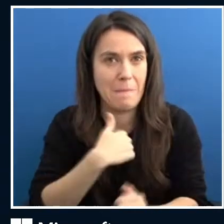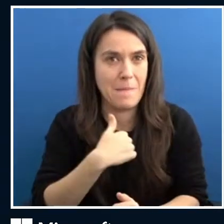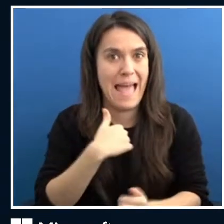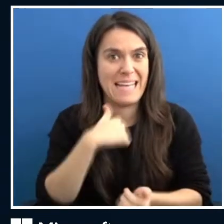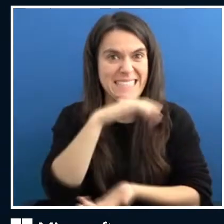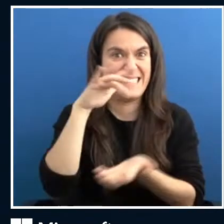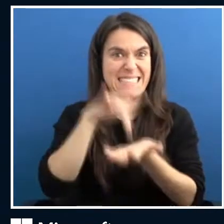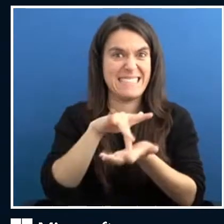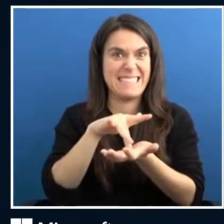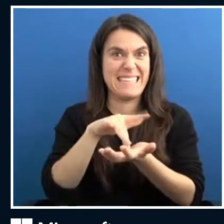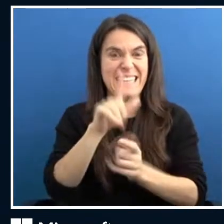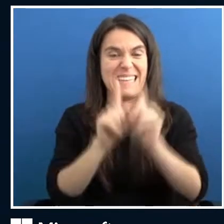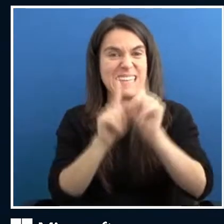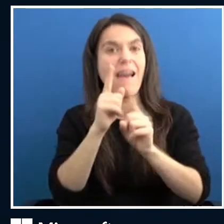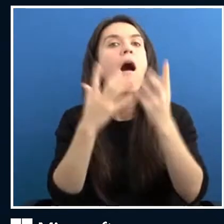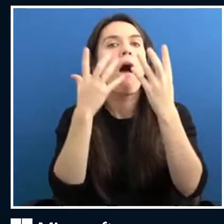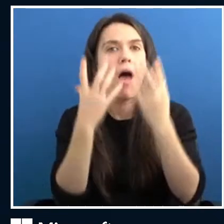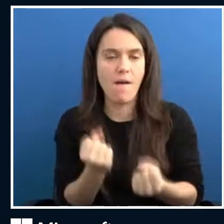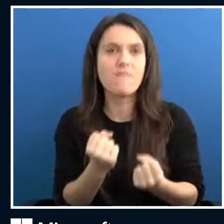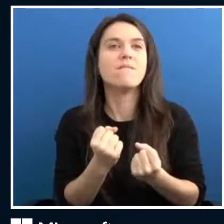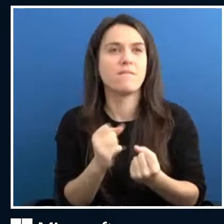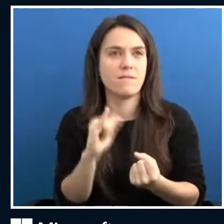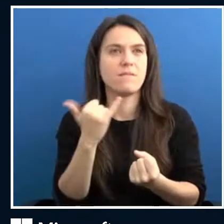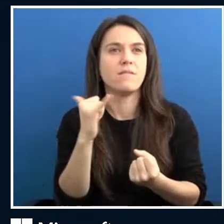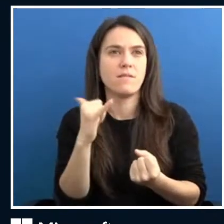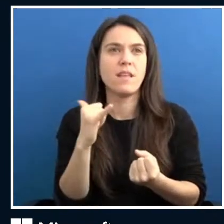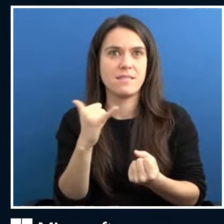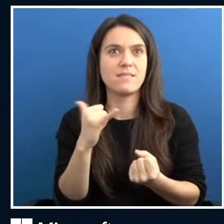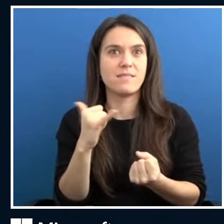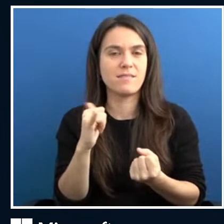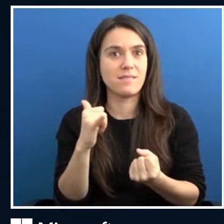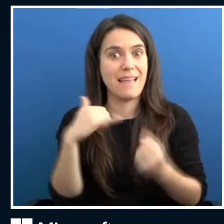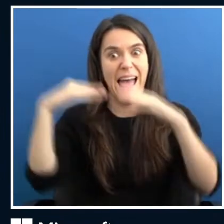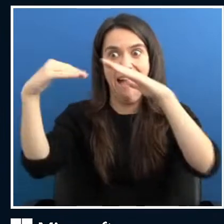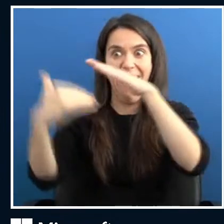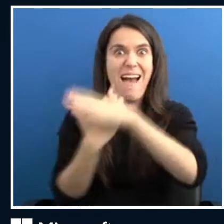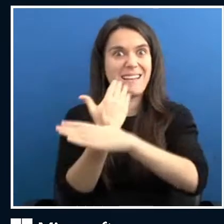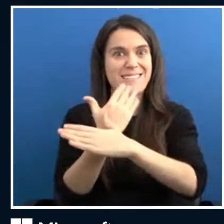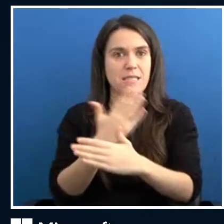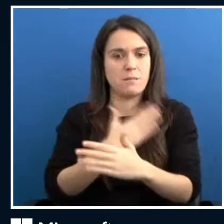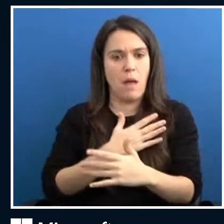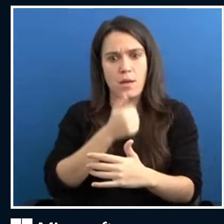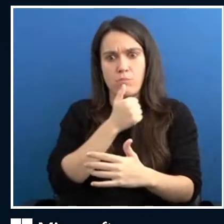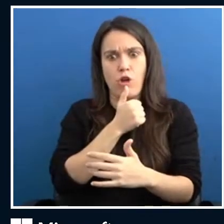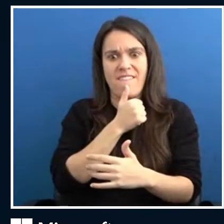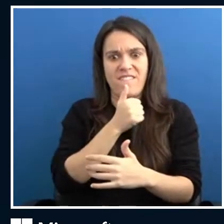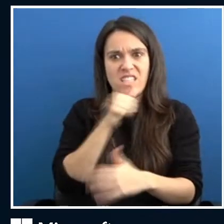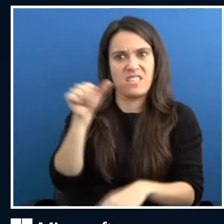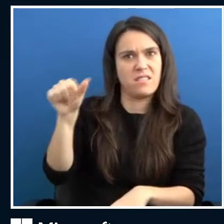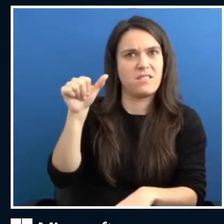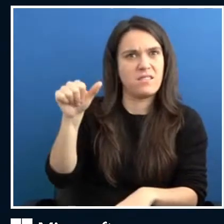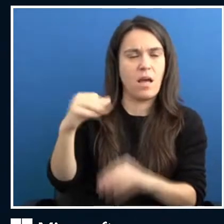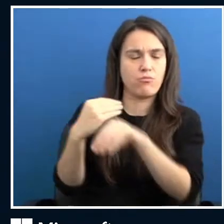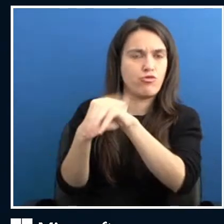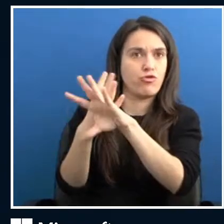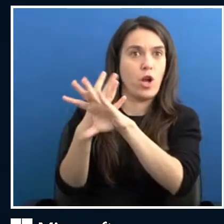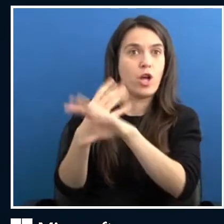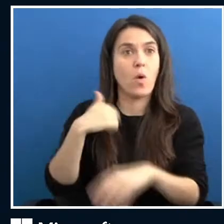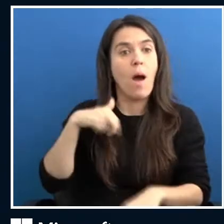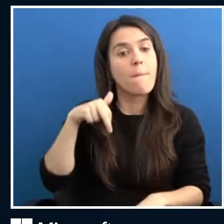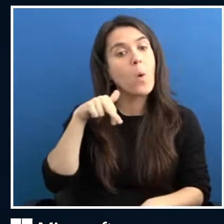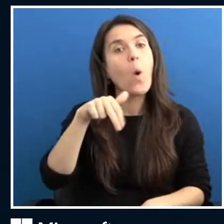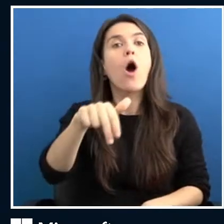departments are using, accessing private citizens' doorbell cameras. So anytime we're walking in our